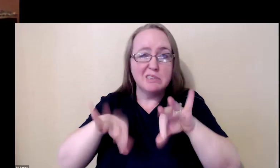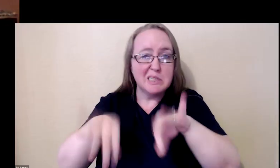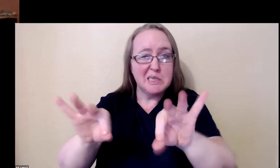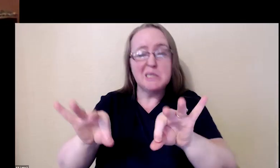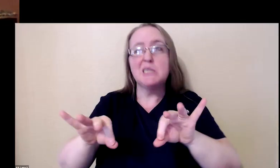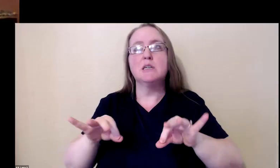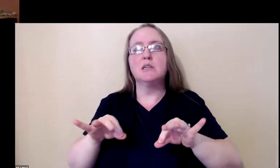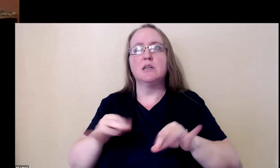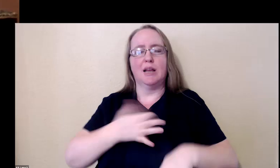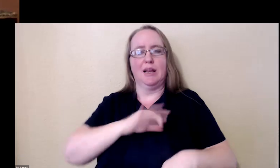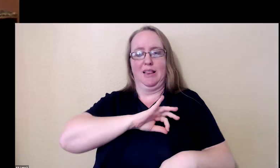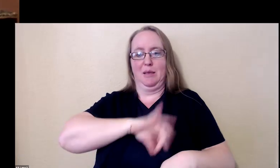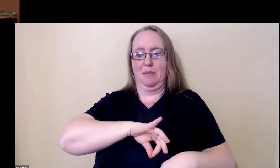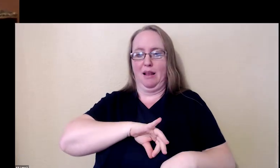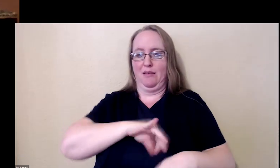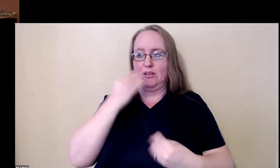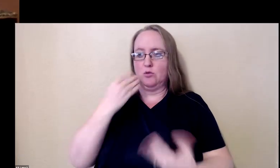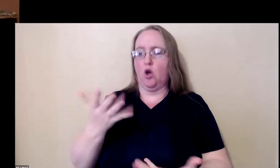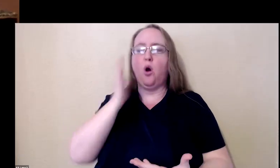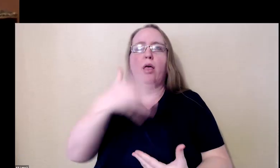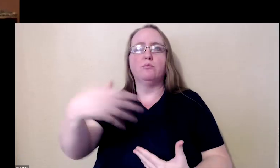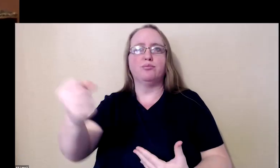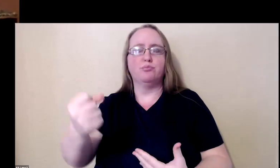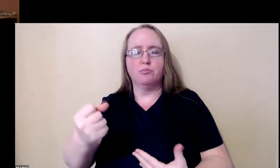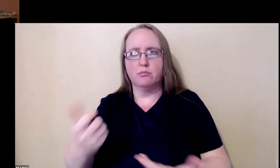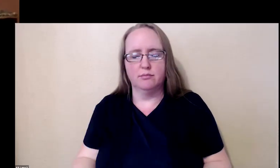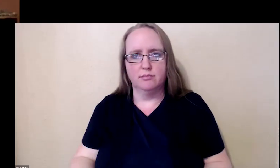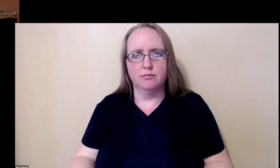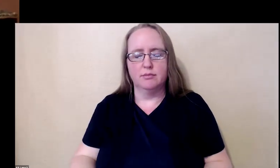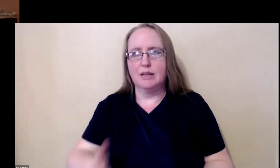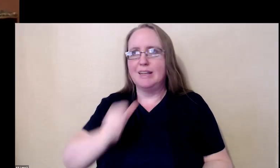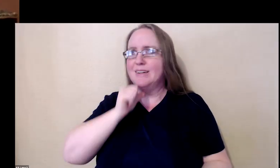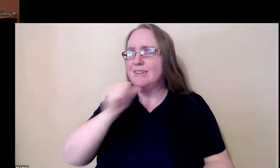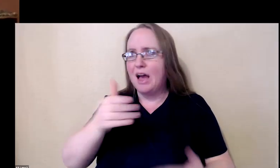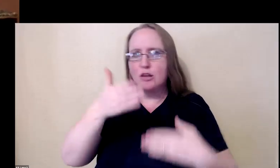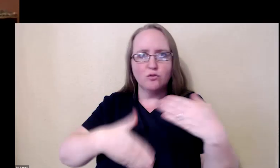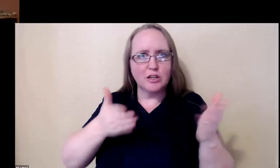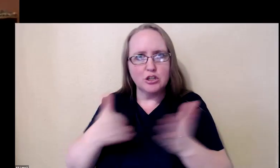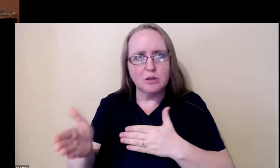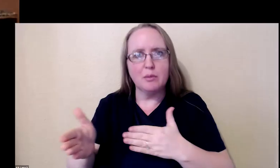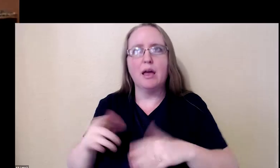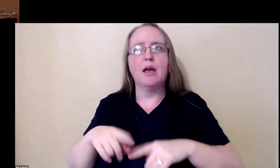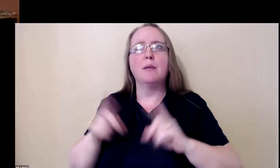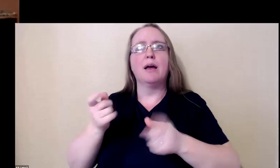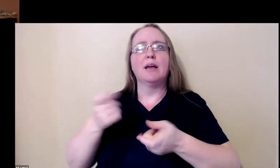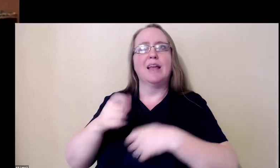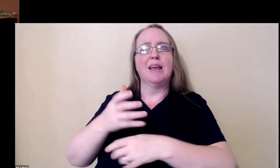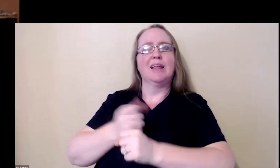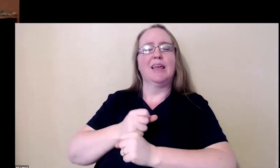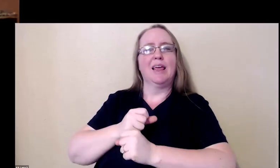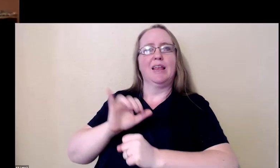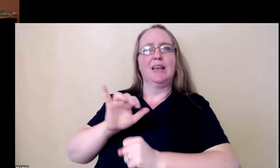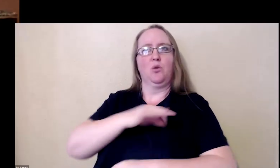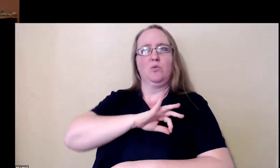then the benefits, we're told that they're going to be pulled away, not to finish the plan, but to get the